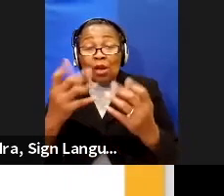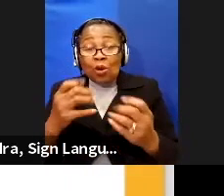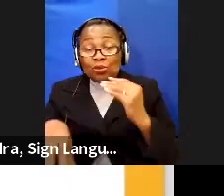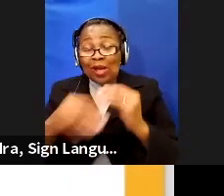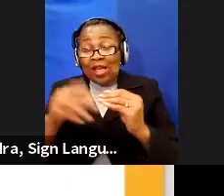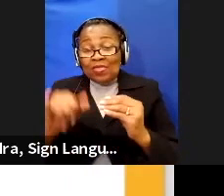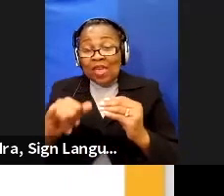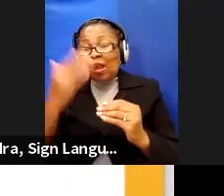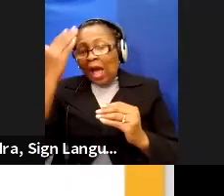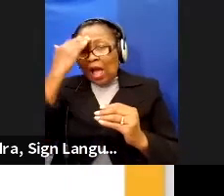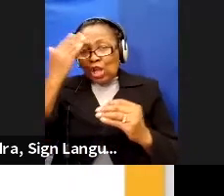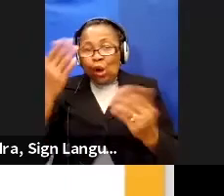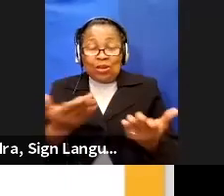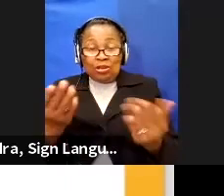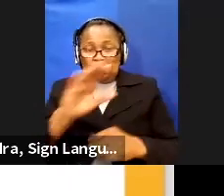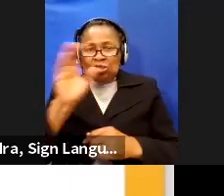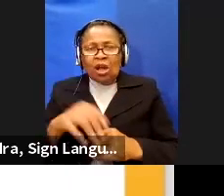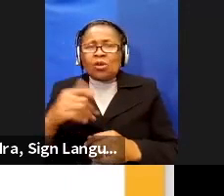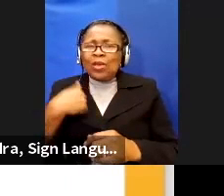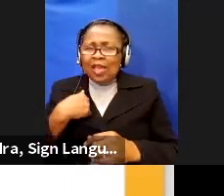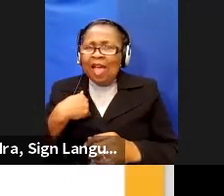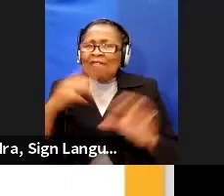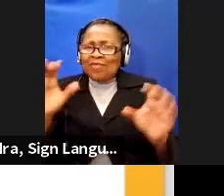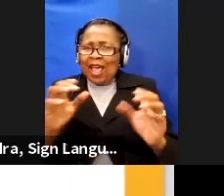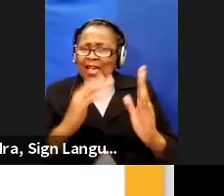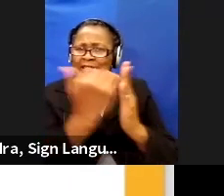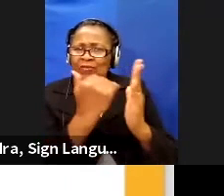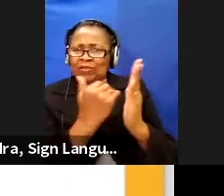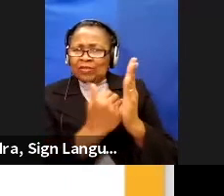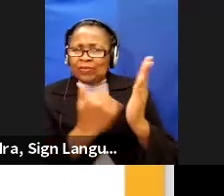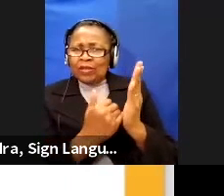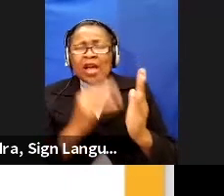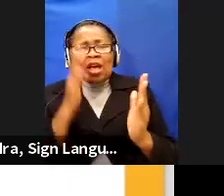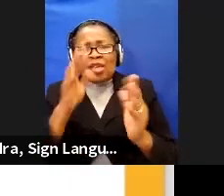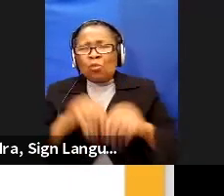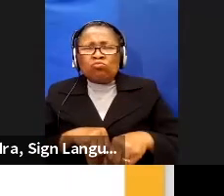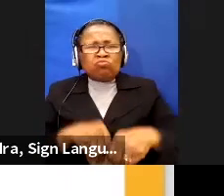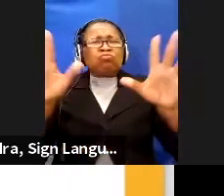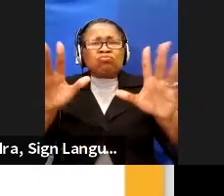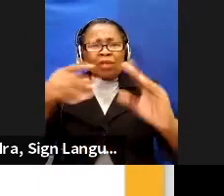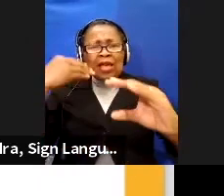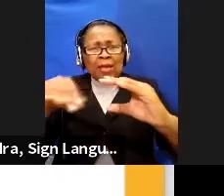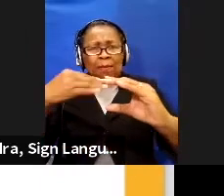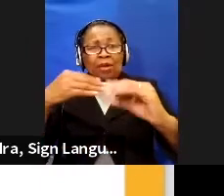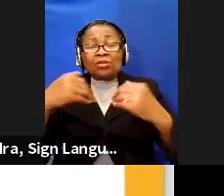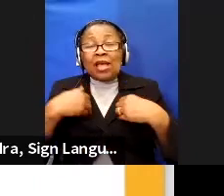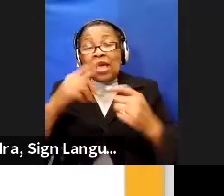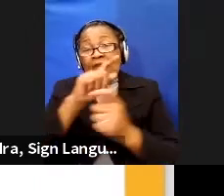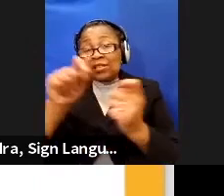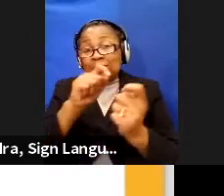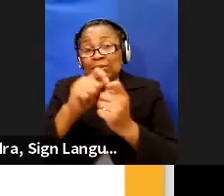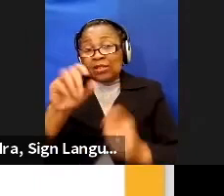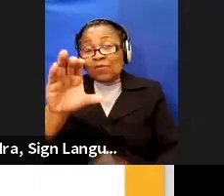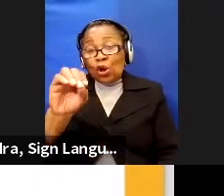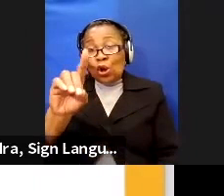Chicago, we have a very active listserv, and they will usually send out blast emails that have a specific code for